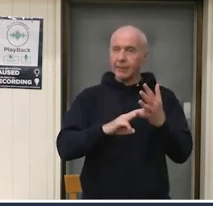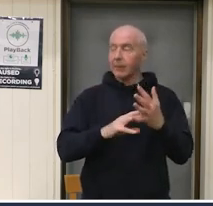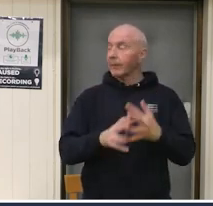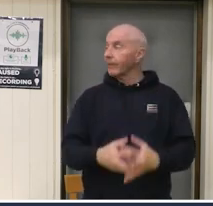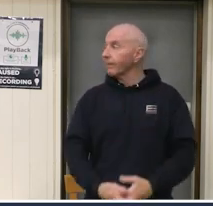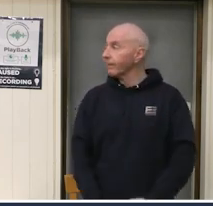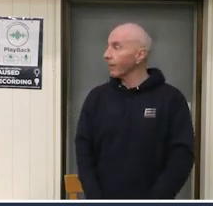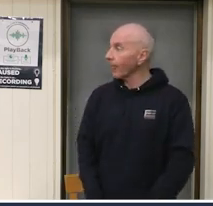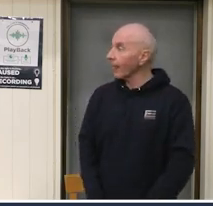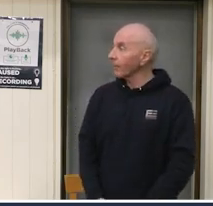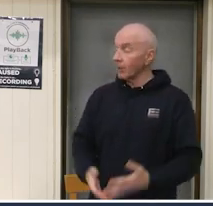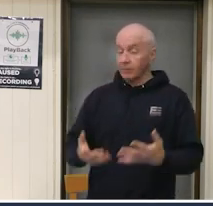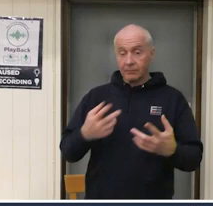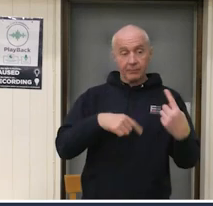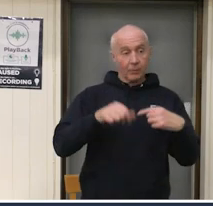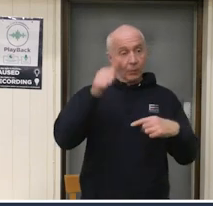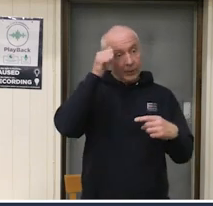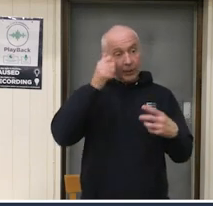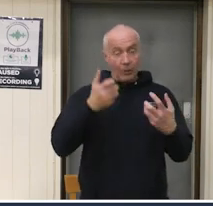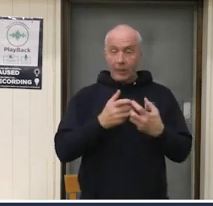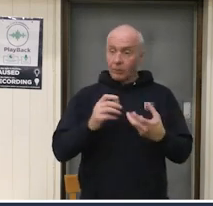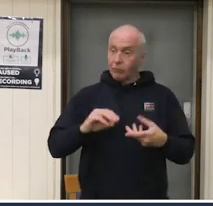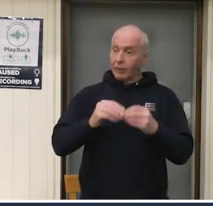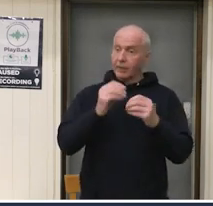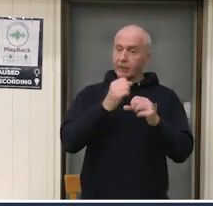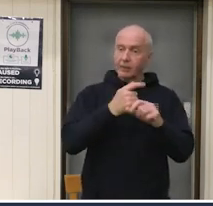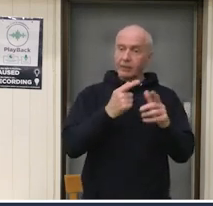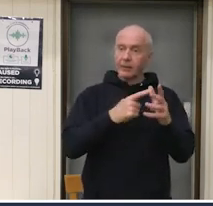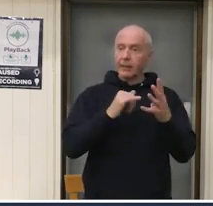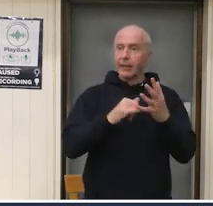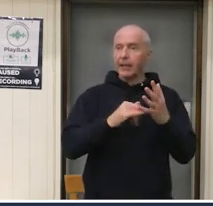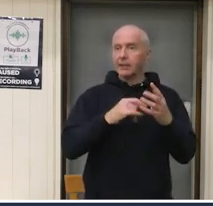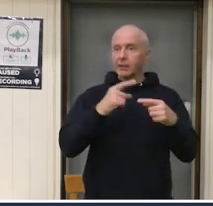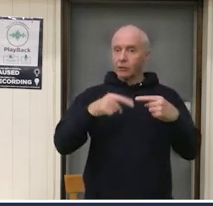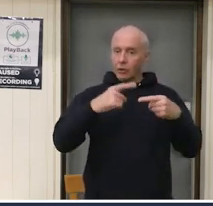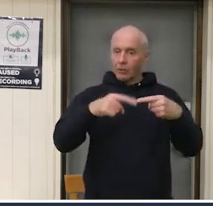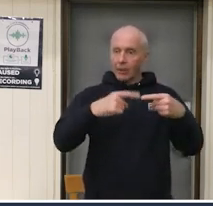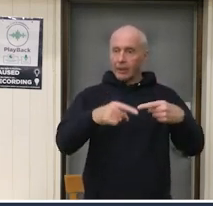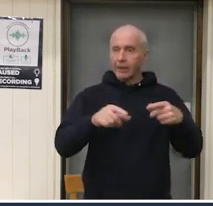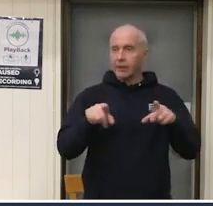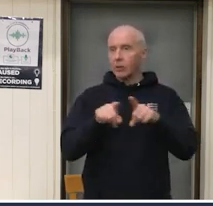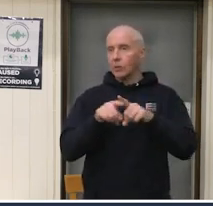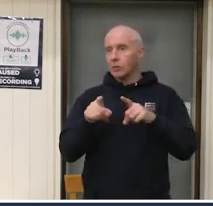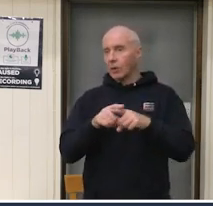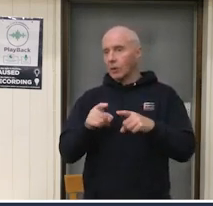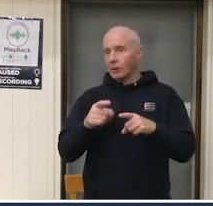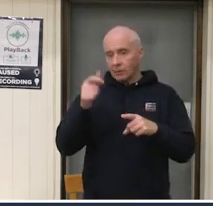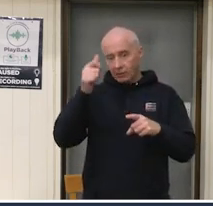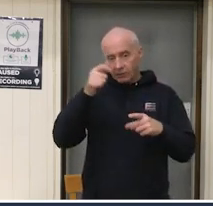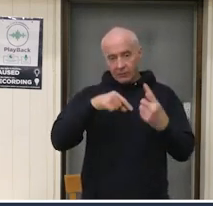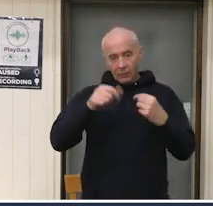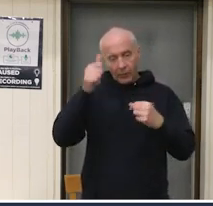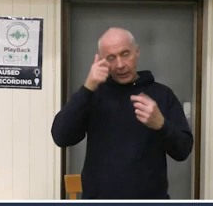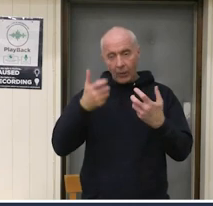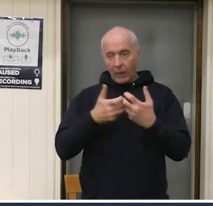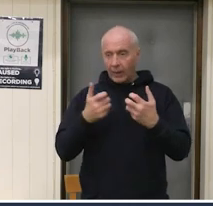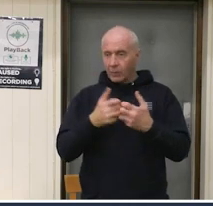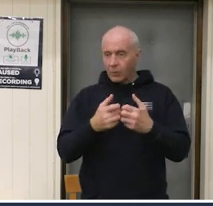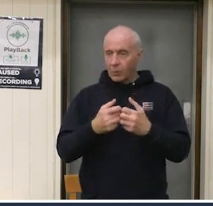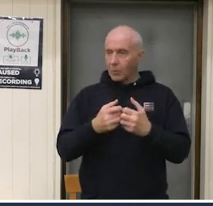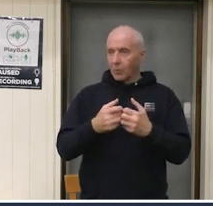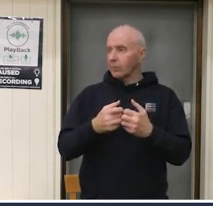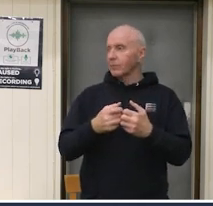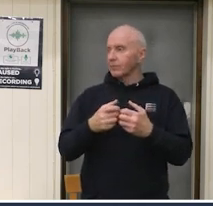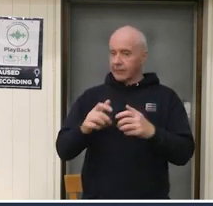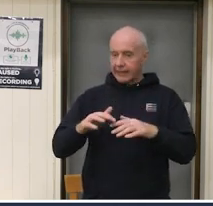that back end. We know how to do gas turbines. We know what the thermal conversion efficiency is and everything else, right? So it's great that we can